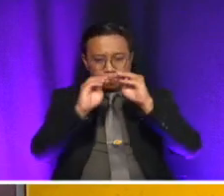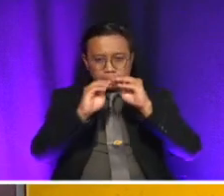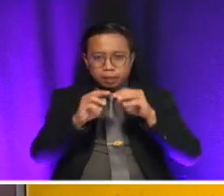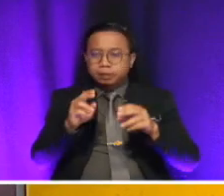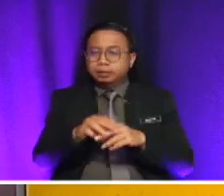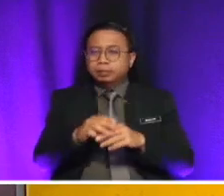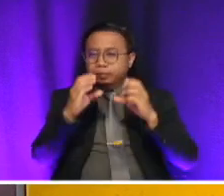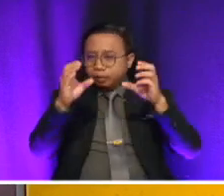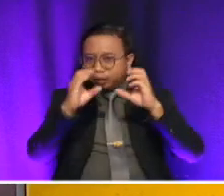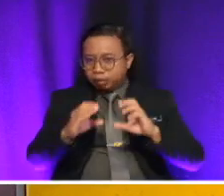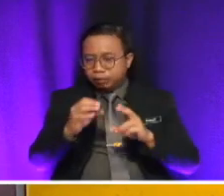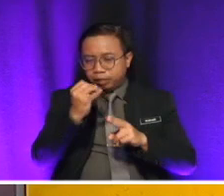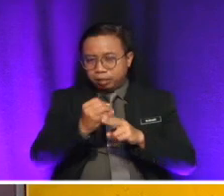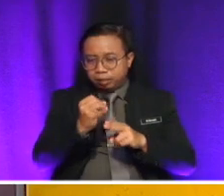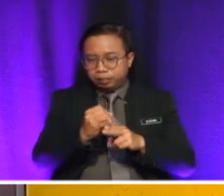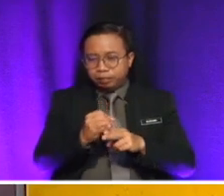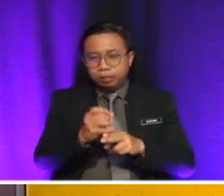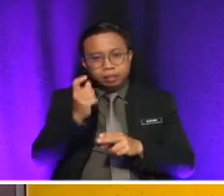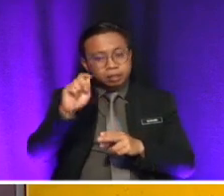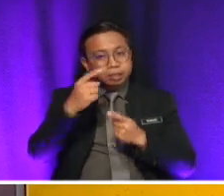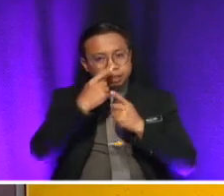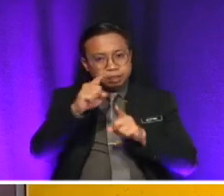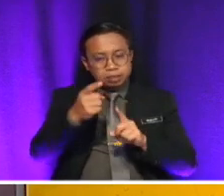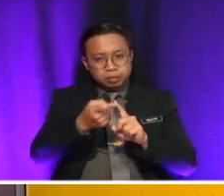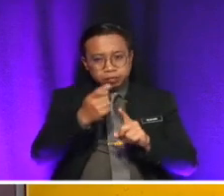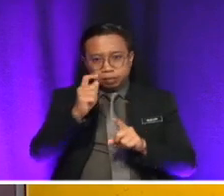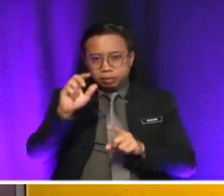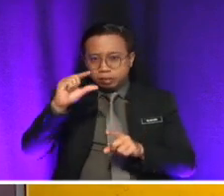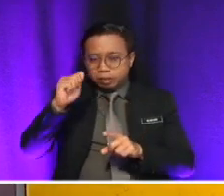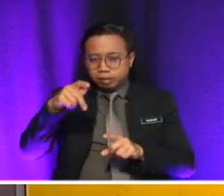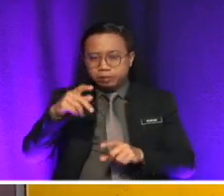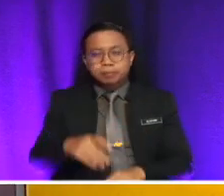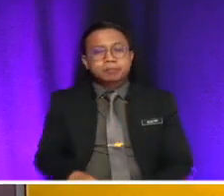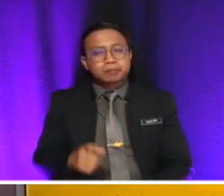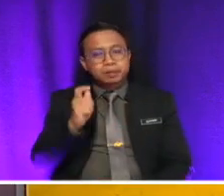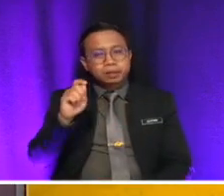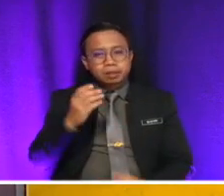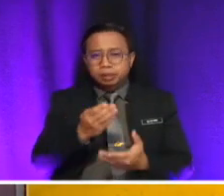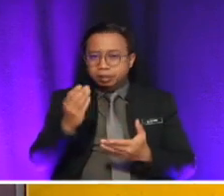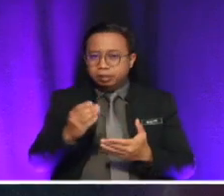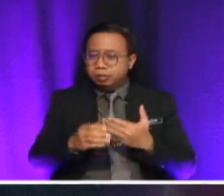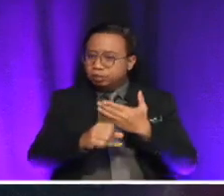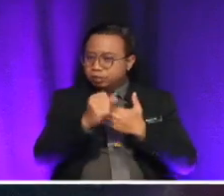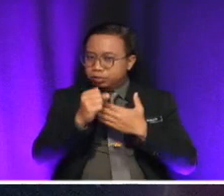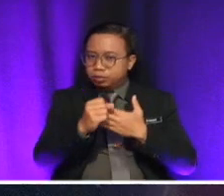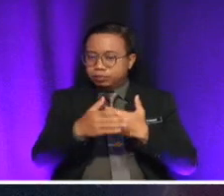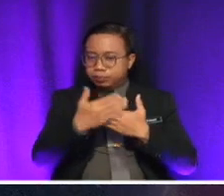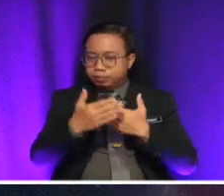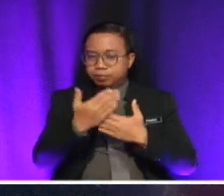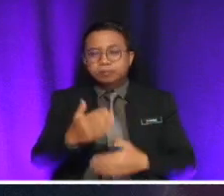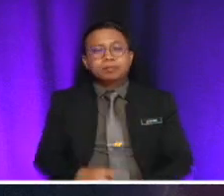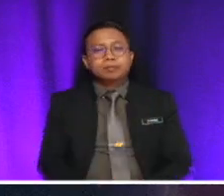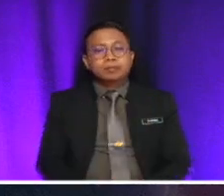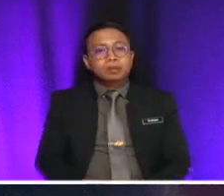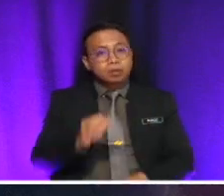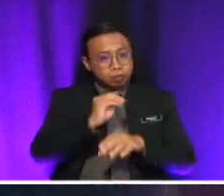to identify the answers for the gaps. That would make things easier. Right, Mr. Mohana. Ding, ding, ding. There you go. Your